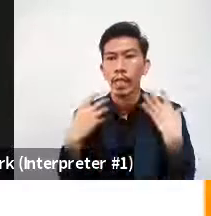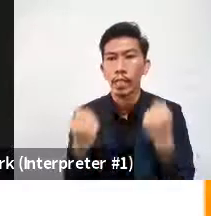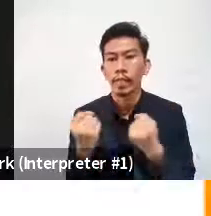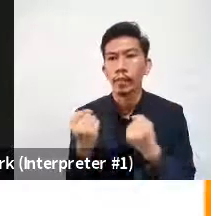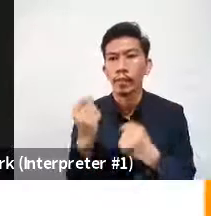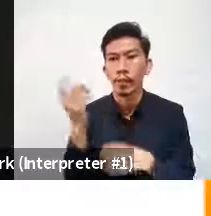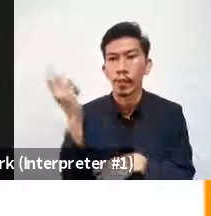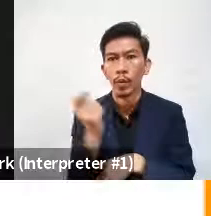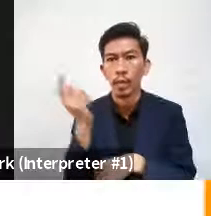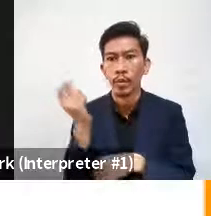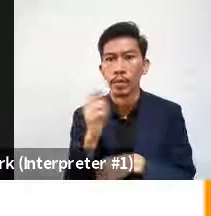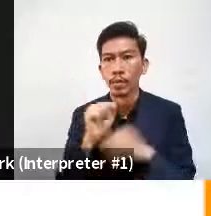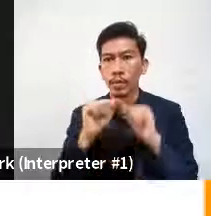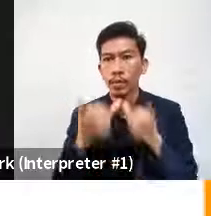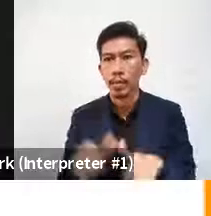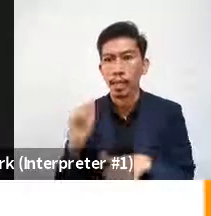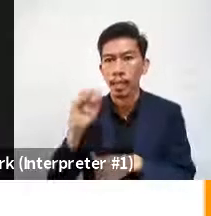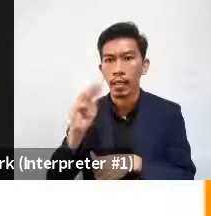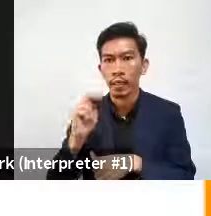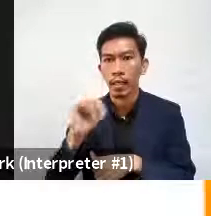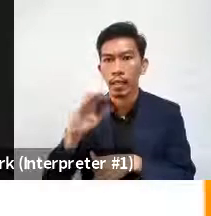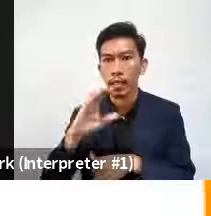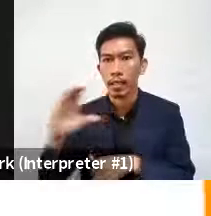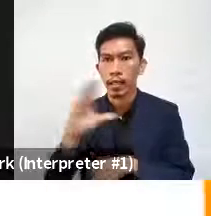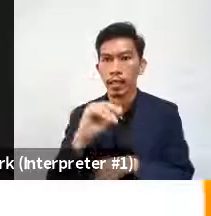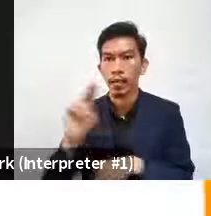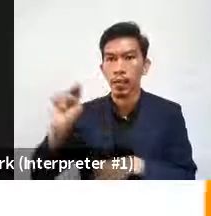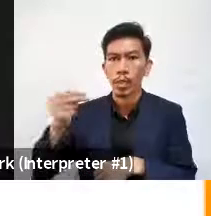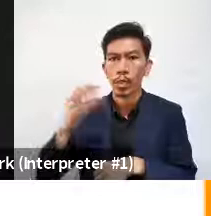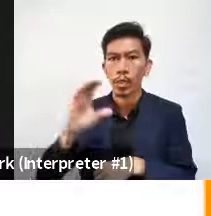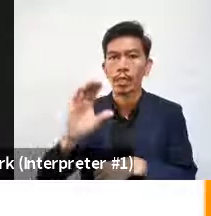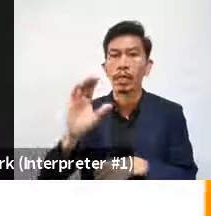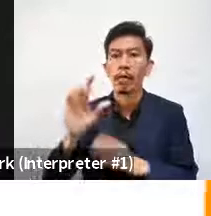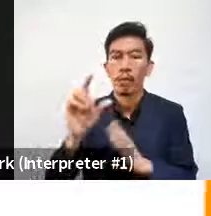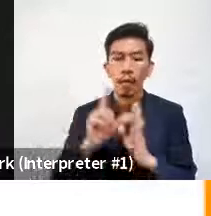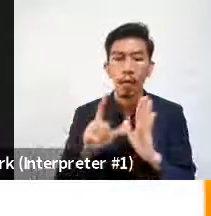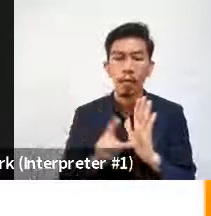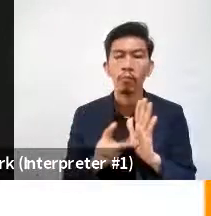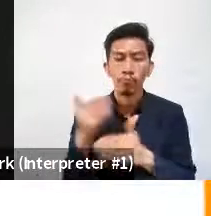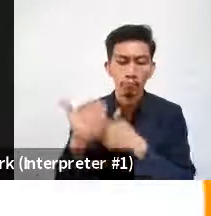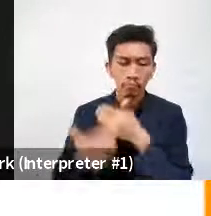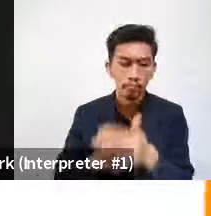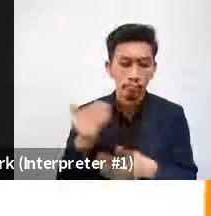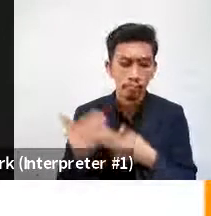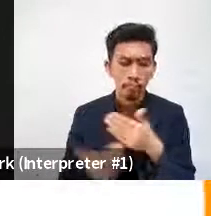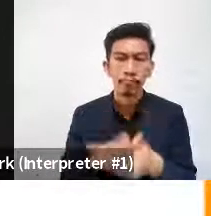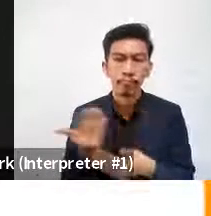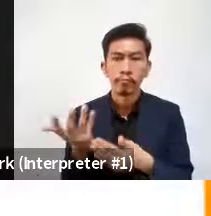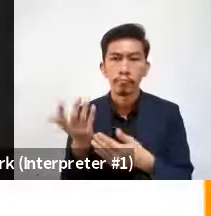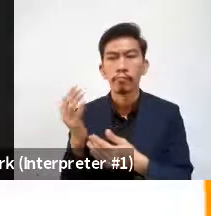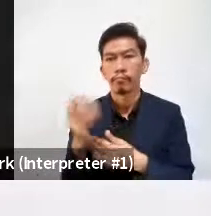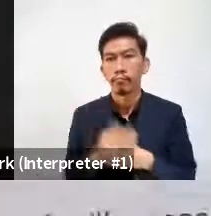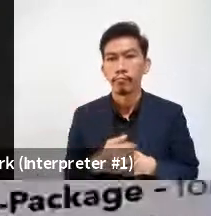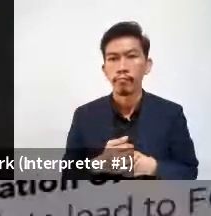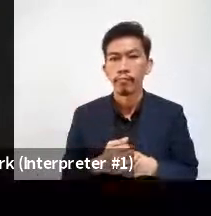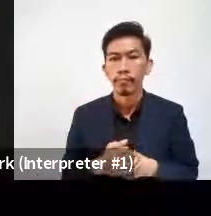The NICC and UHC laws are still in progressive realization.